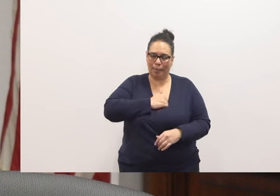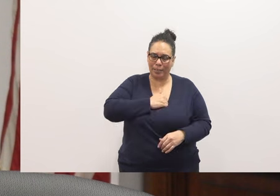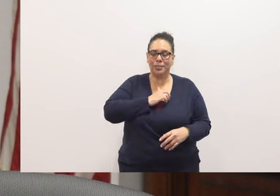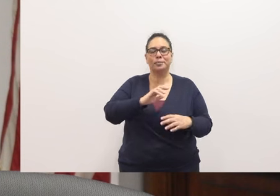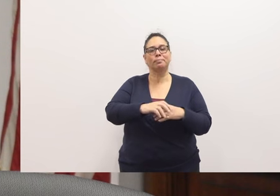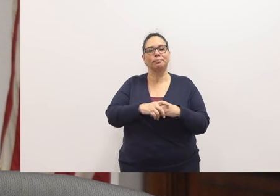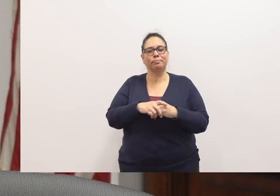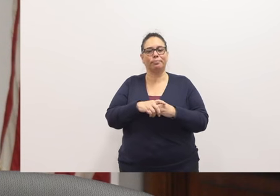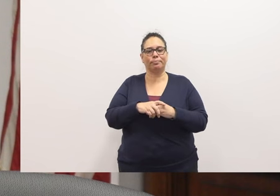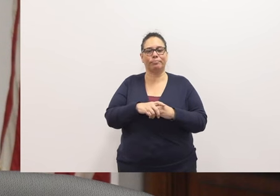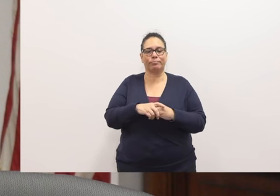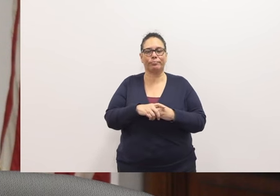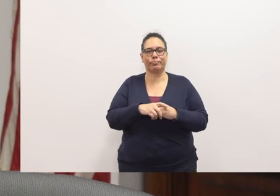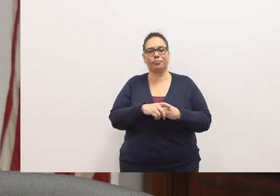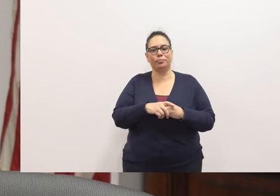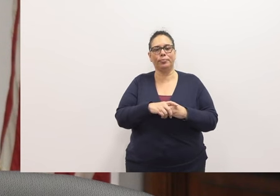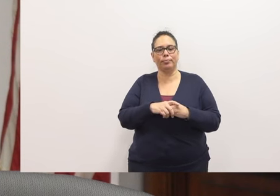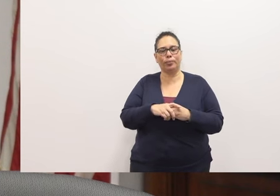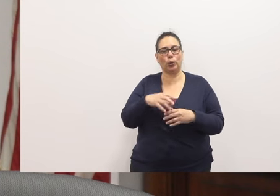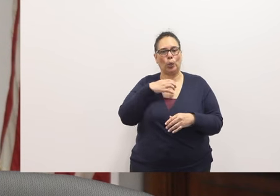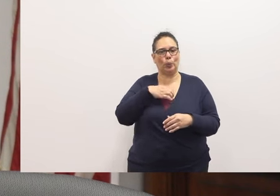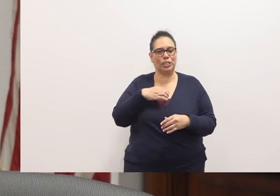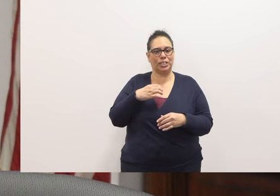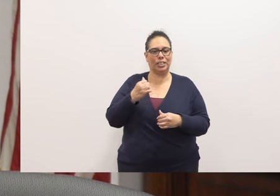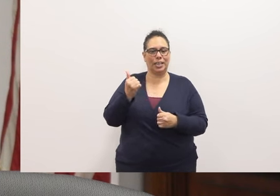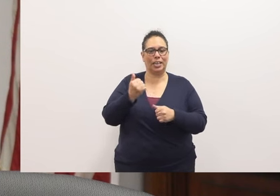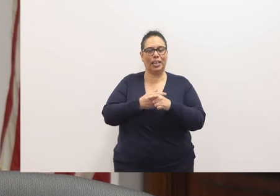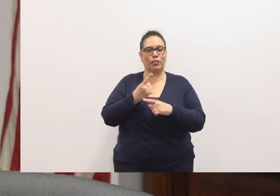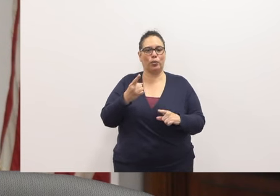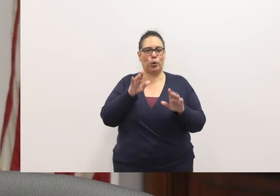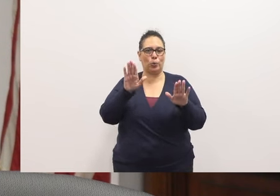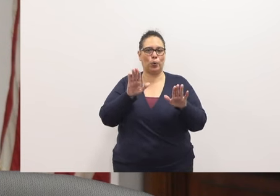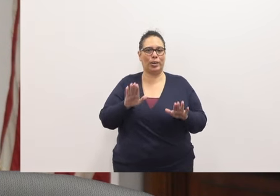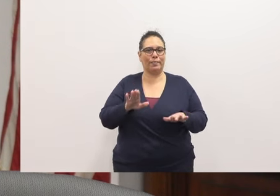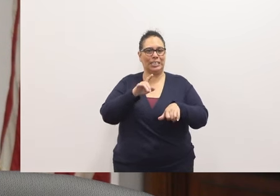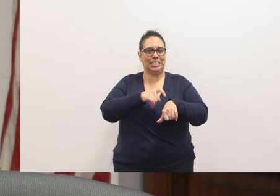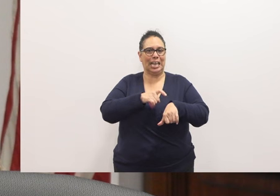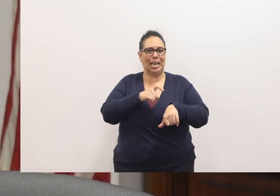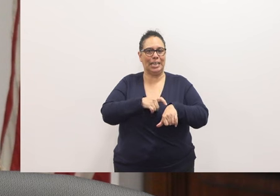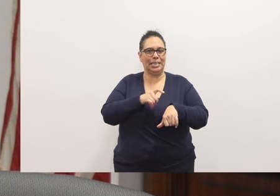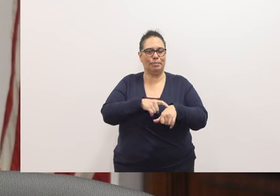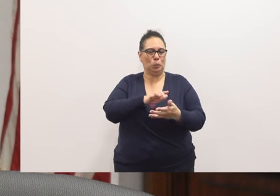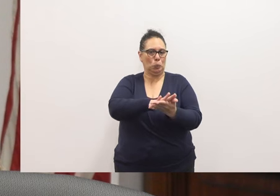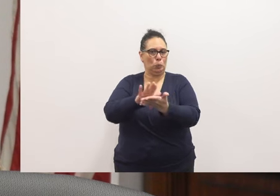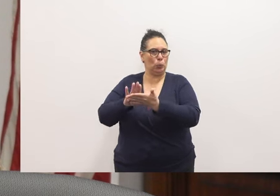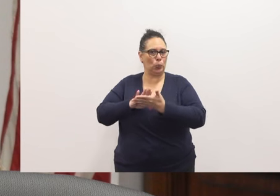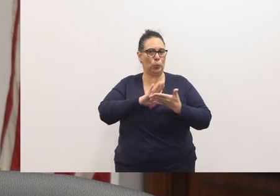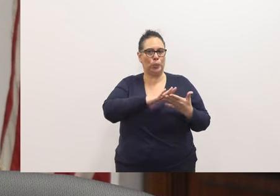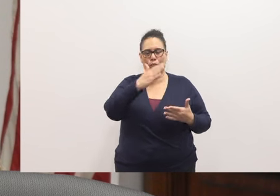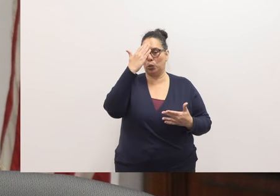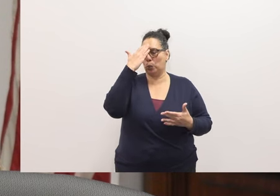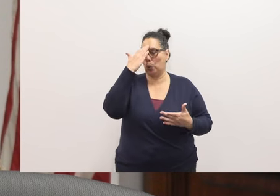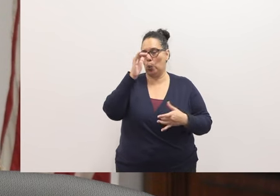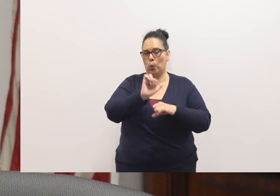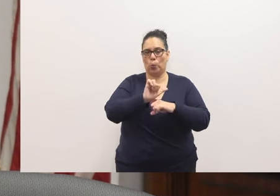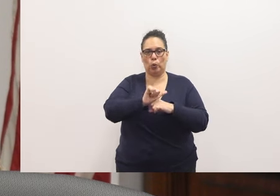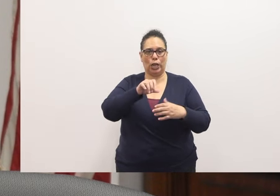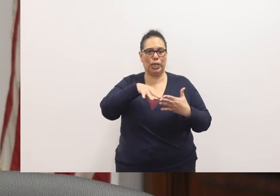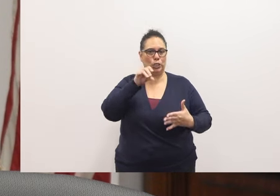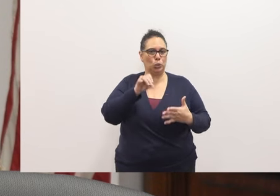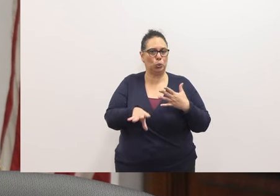open houses. But we wish everyone a wonderful time on our campuses, getting to know the work that students are